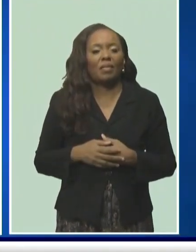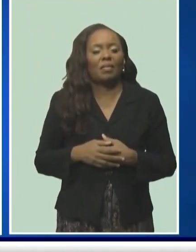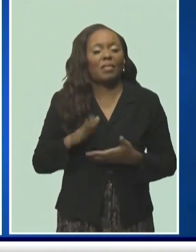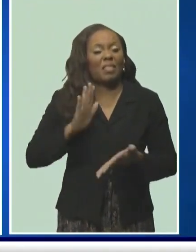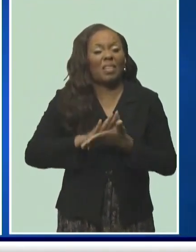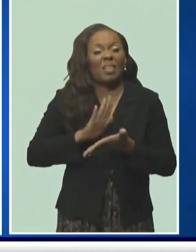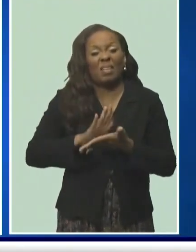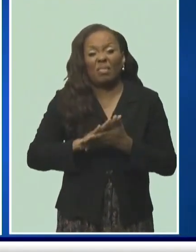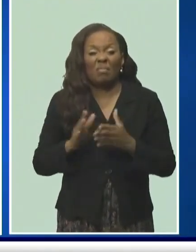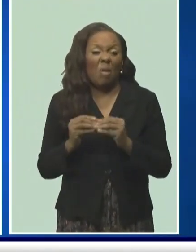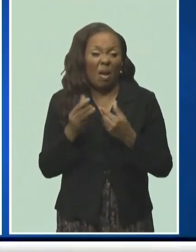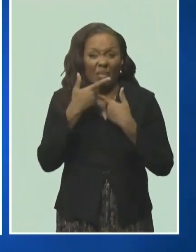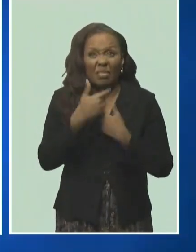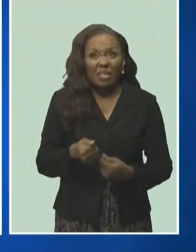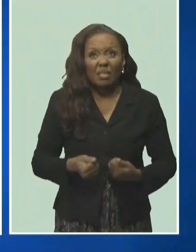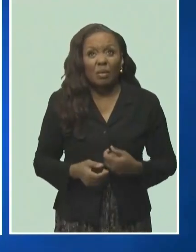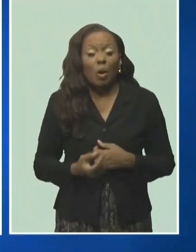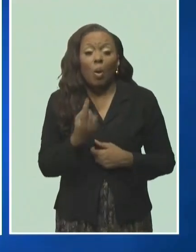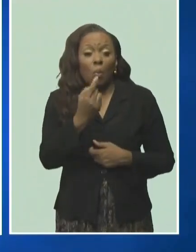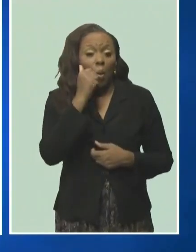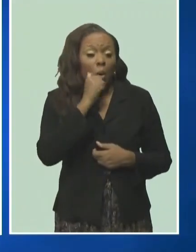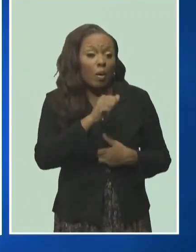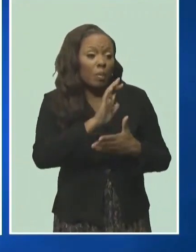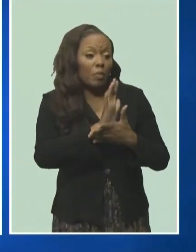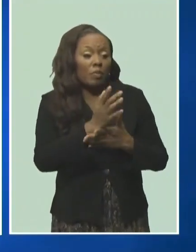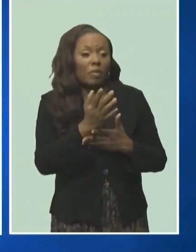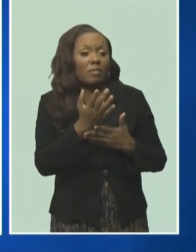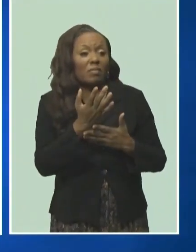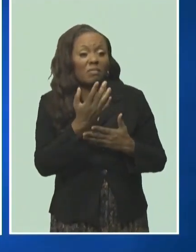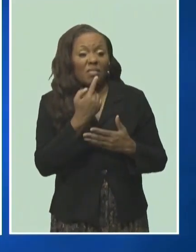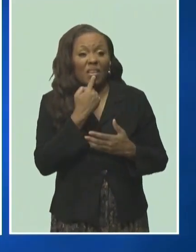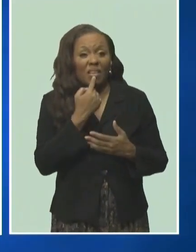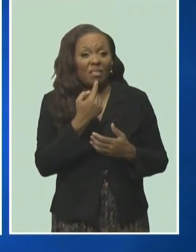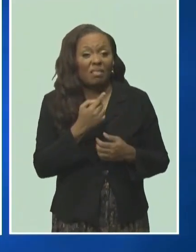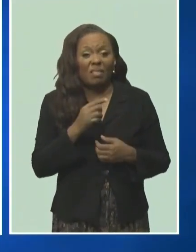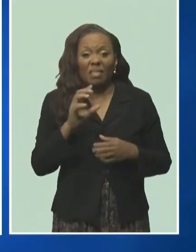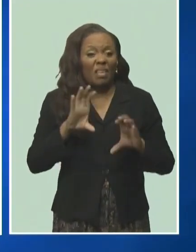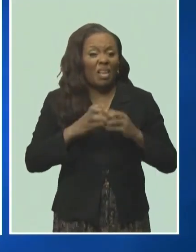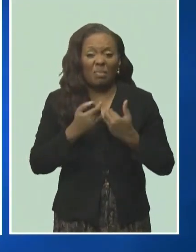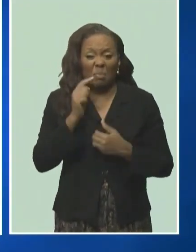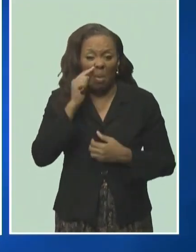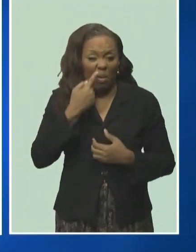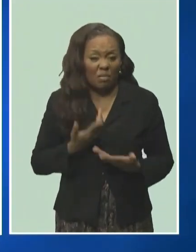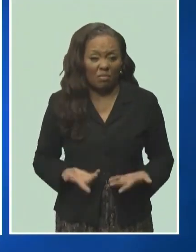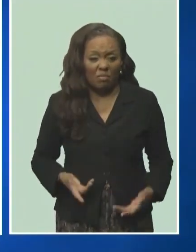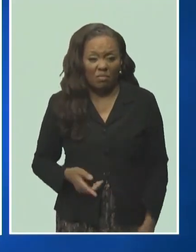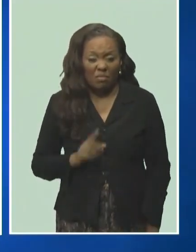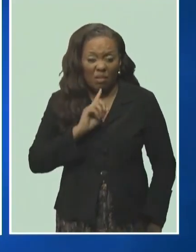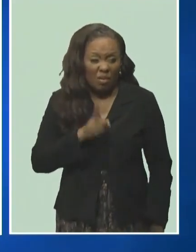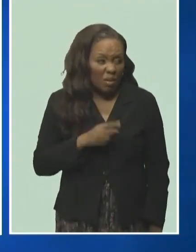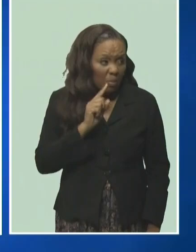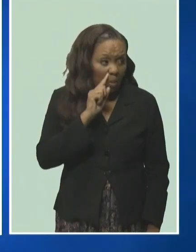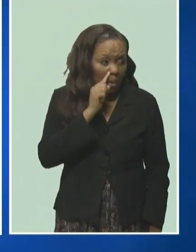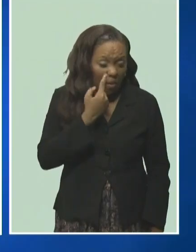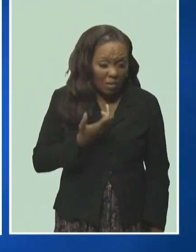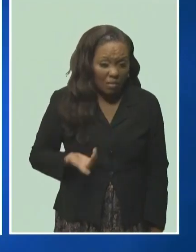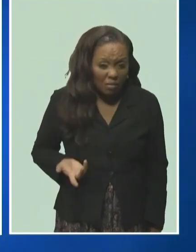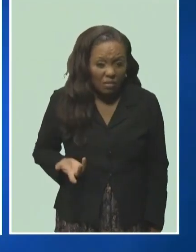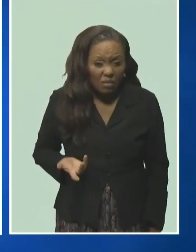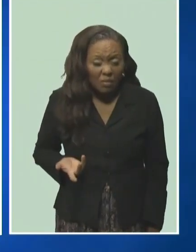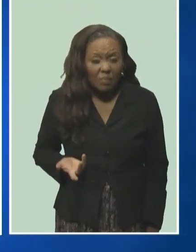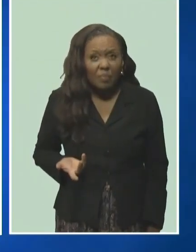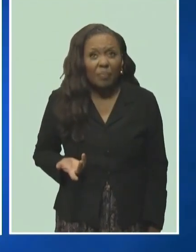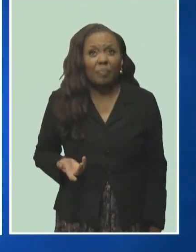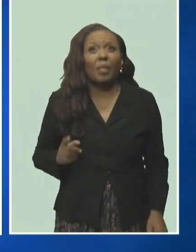more interesting. As the girls say, classes will be boring, real talk. But if we